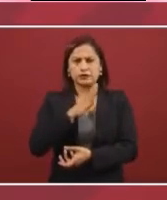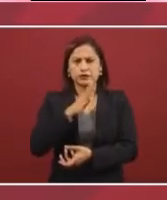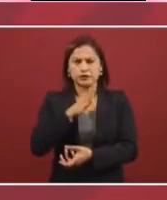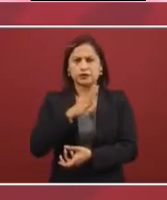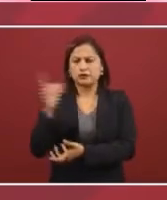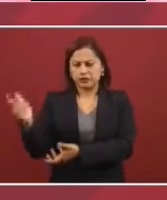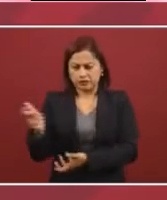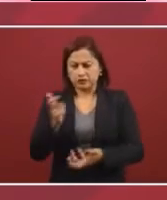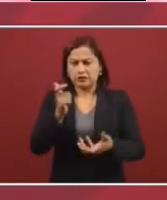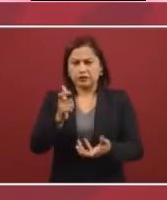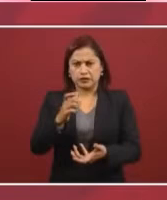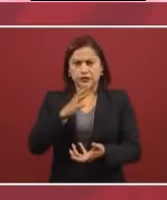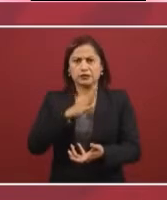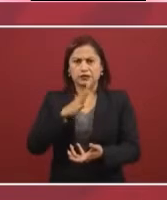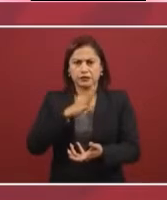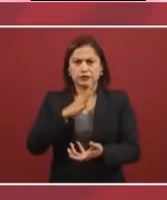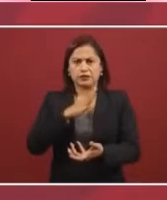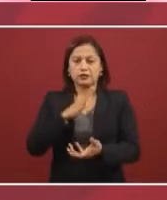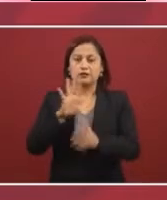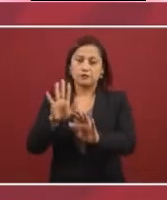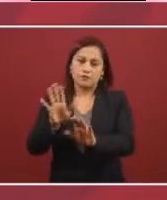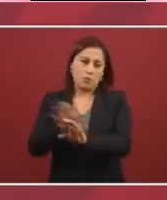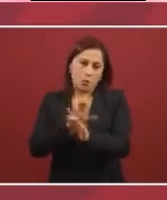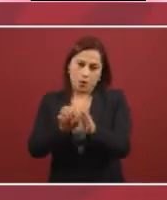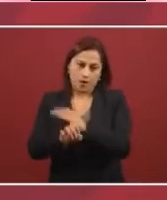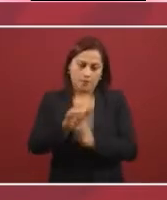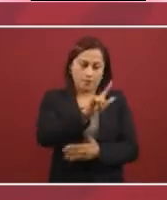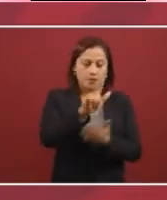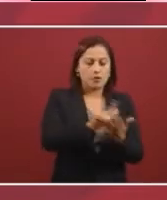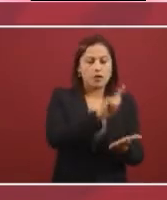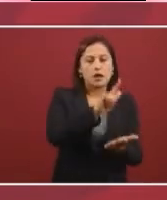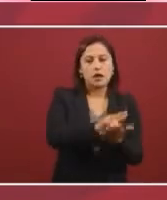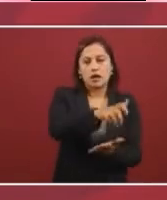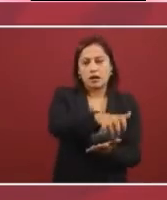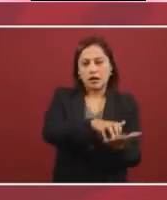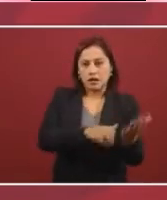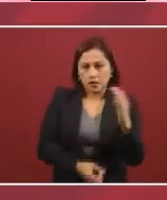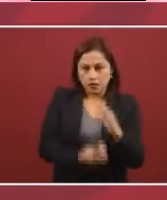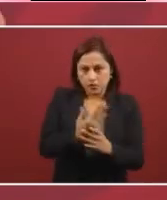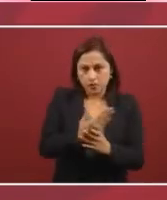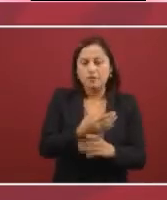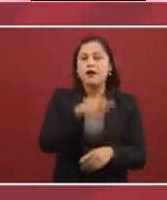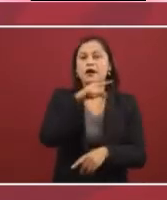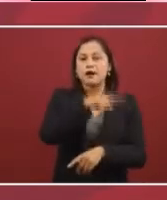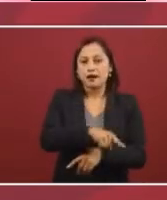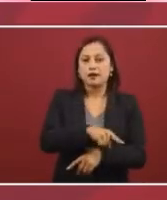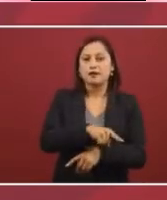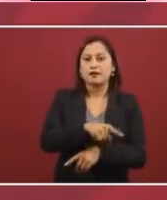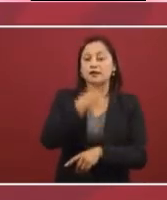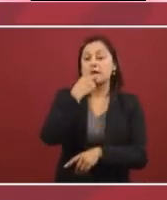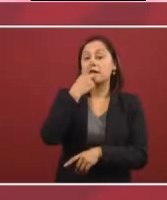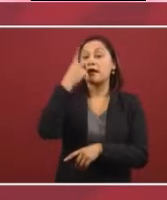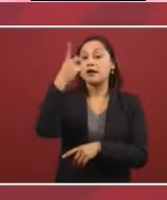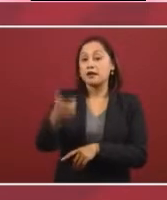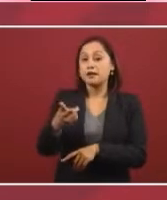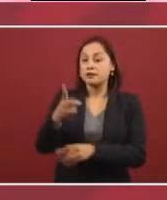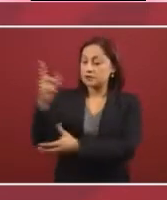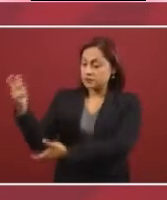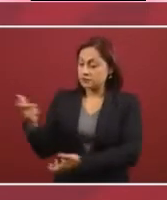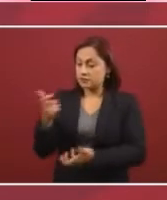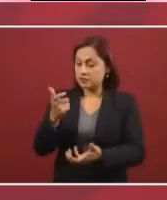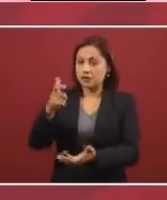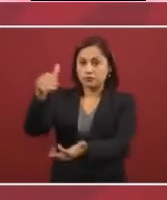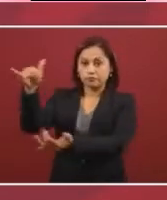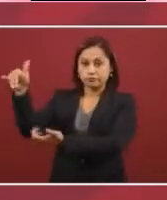Regarding the law of austerity is to put order on all these video commissions. Son muchos,